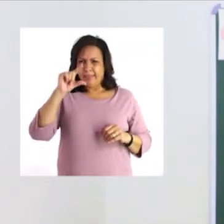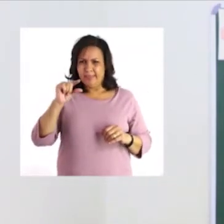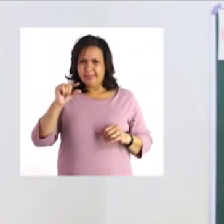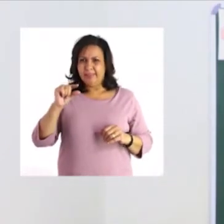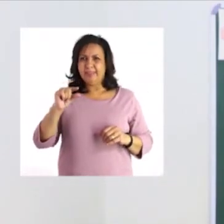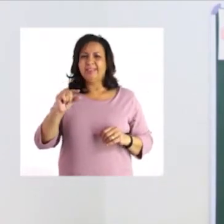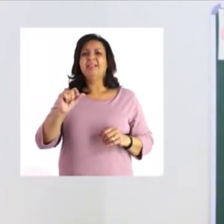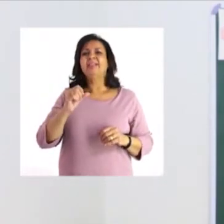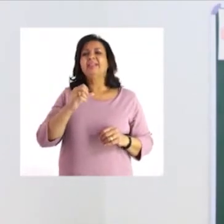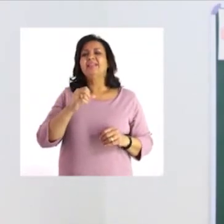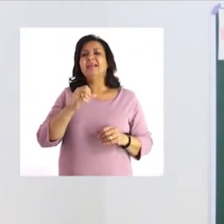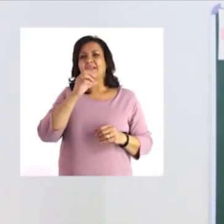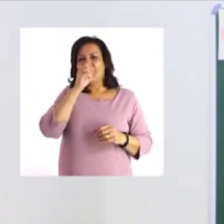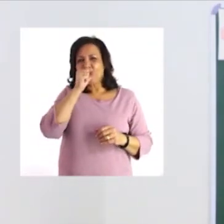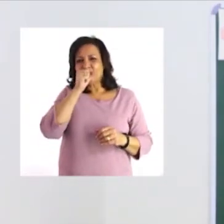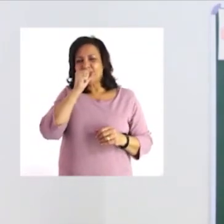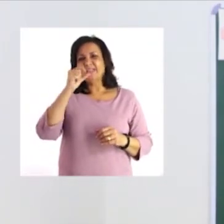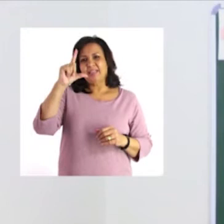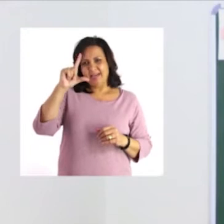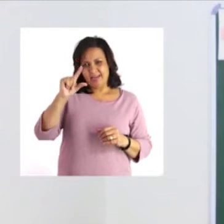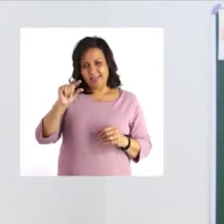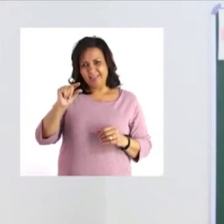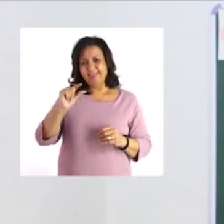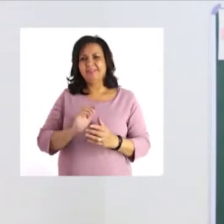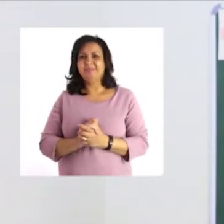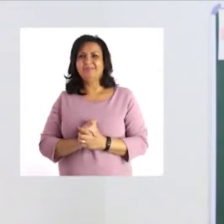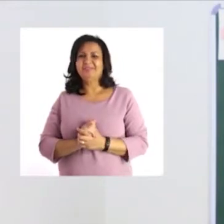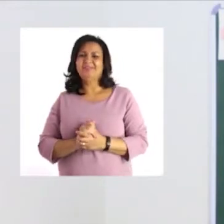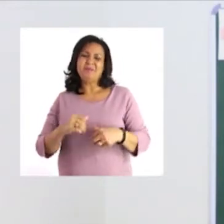the nectarines are the least. Well done, my friend.